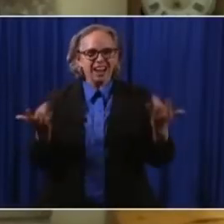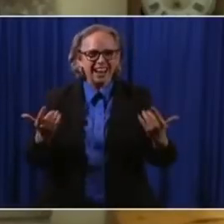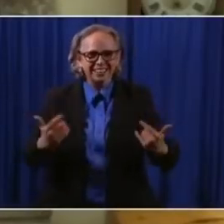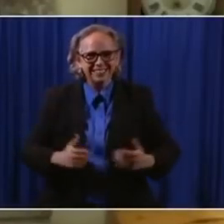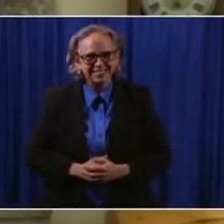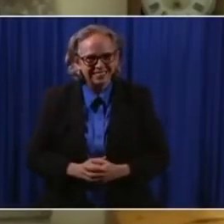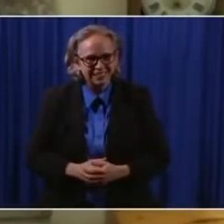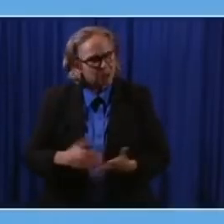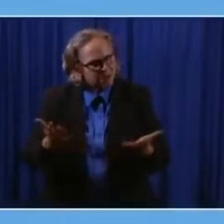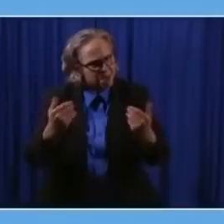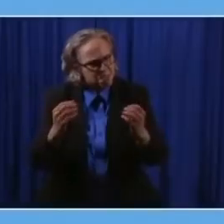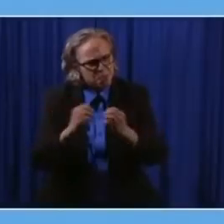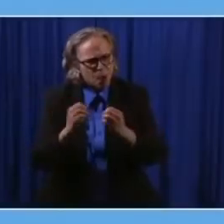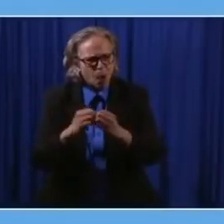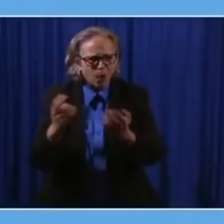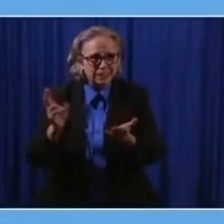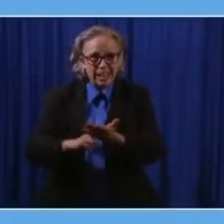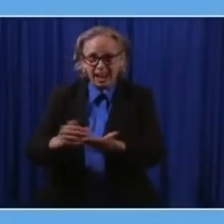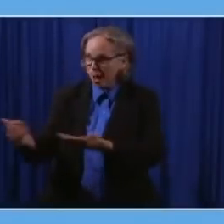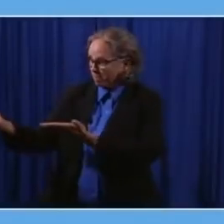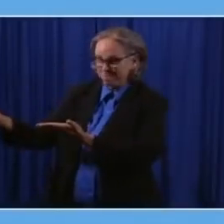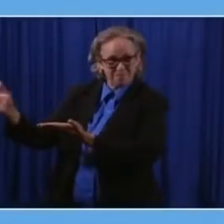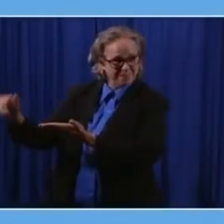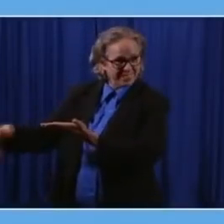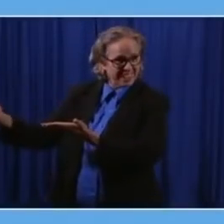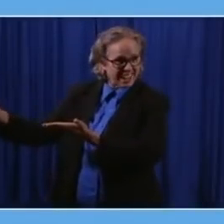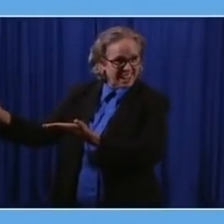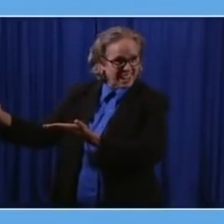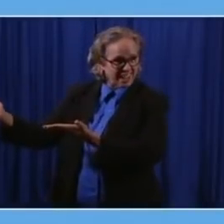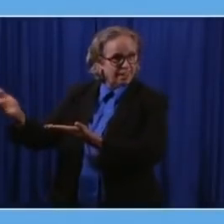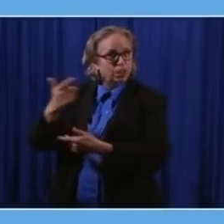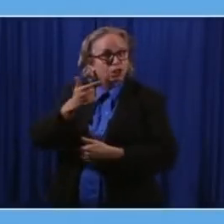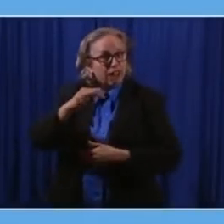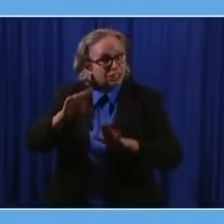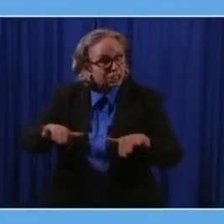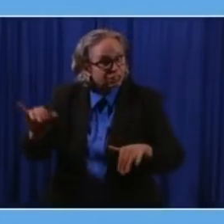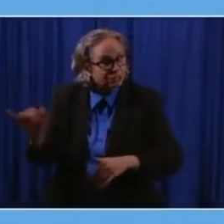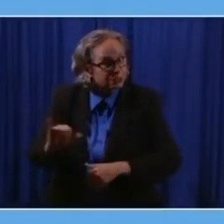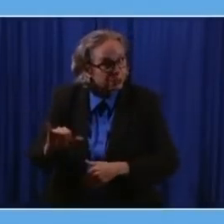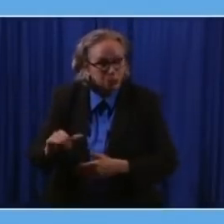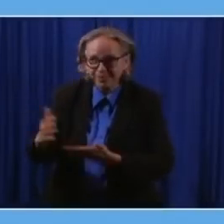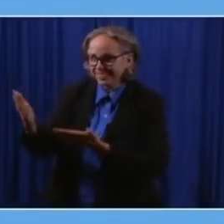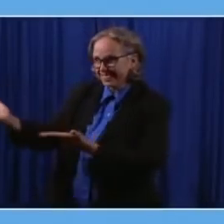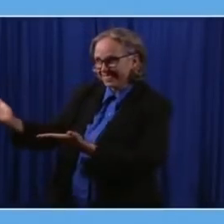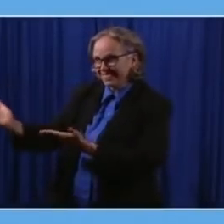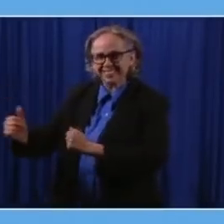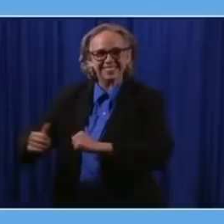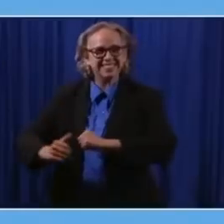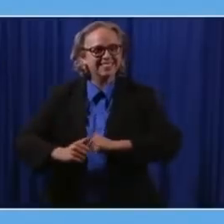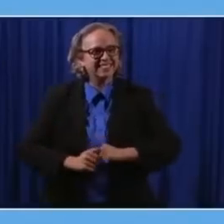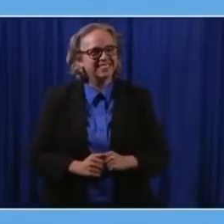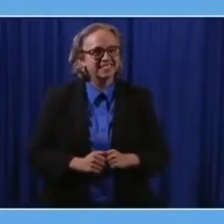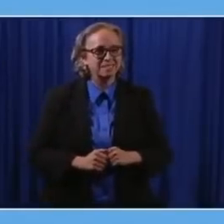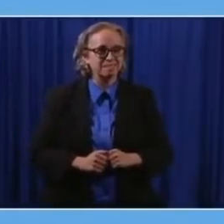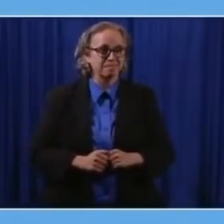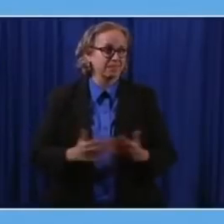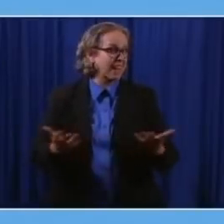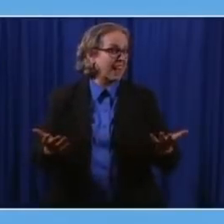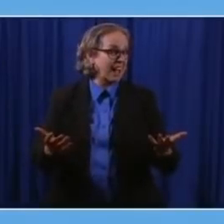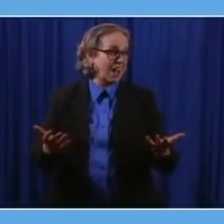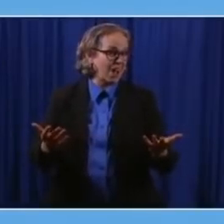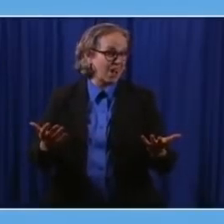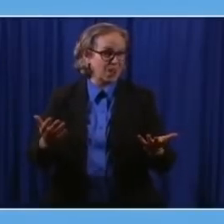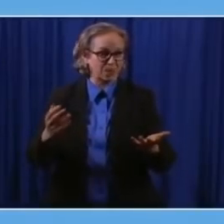your grandkids up. Be a great thing. We now have close to 200,000 children